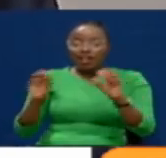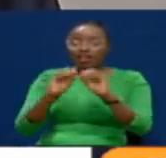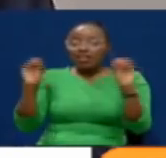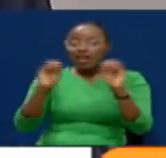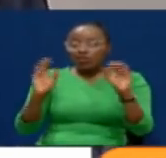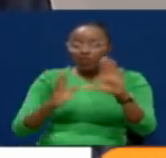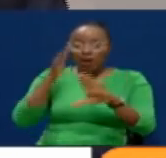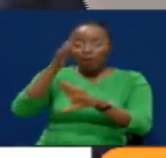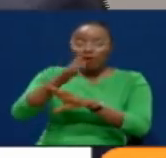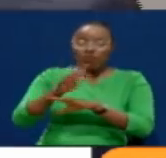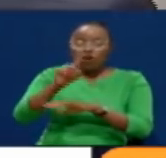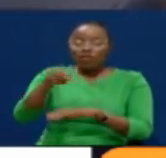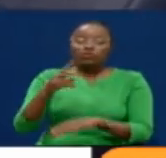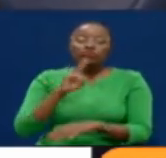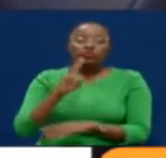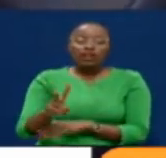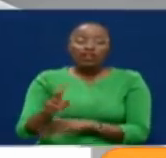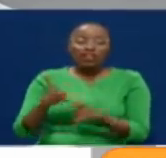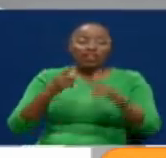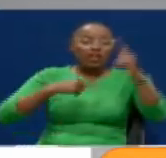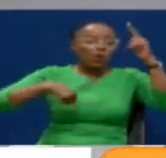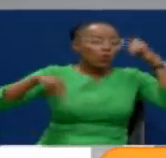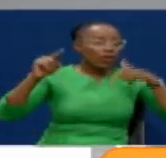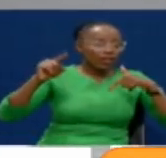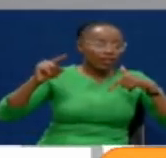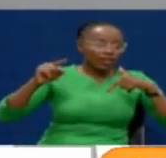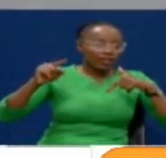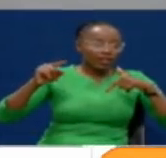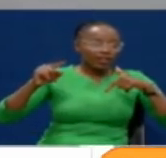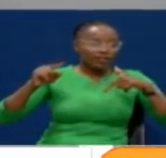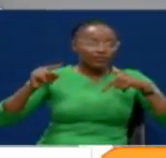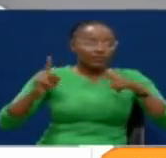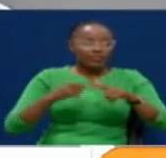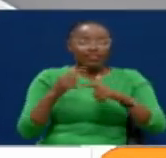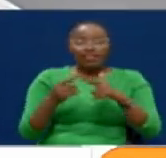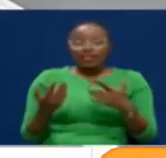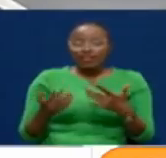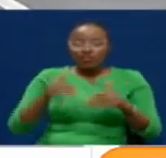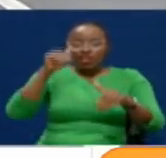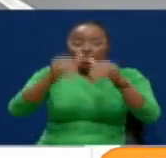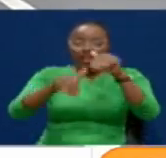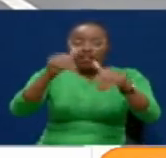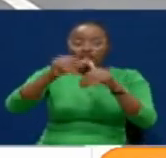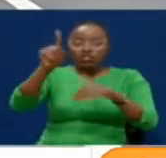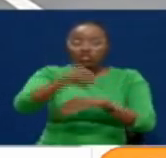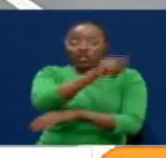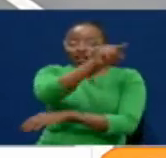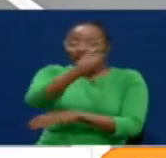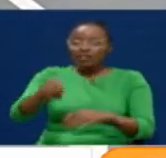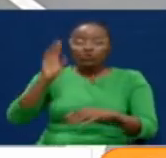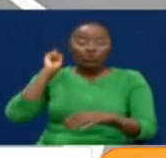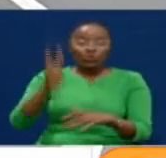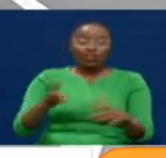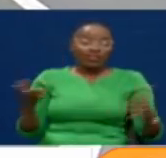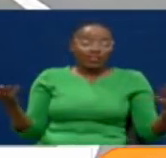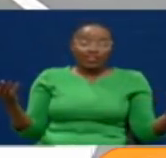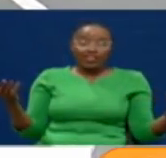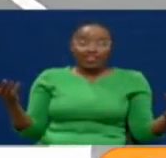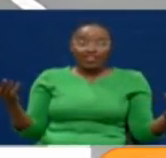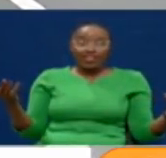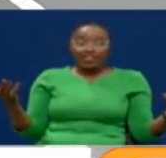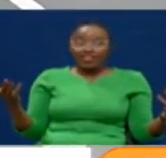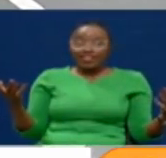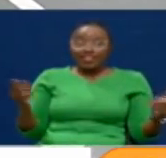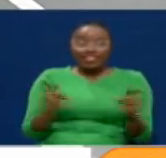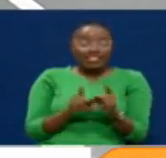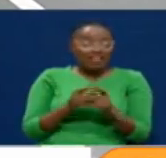none of the above comes with 1,200. And they win. You know, oh, you kill it. Our elections will be... The election is nullified automatically. No, it